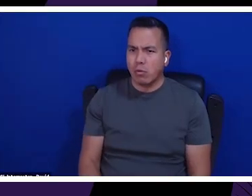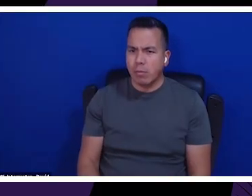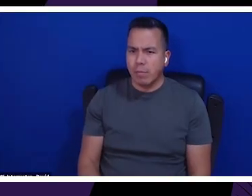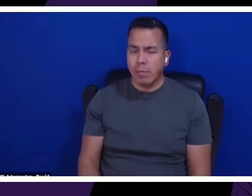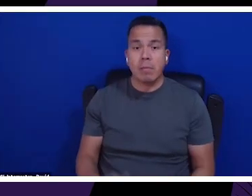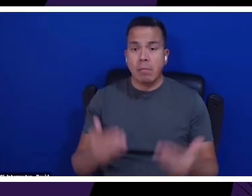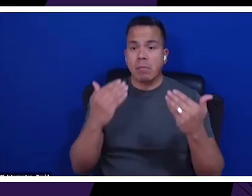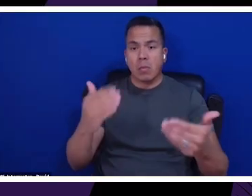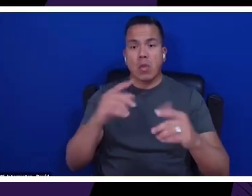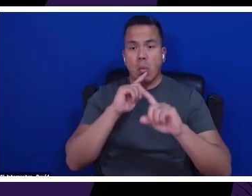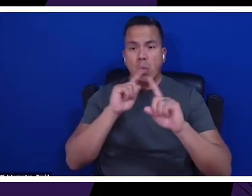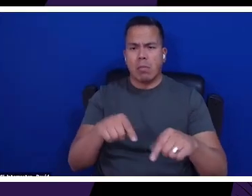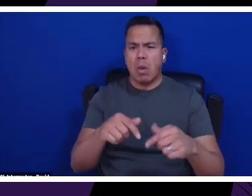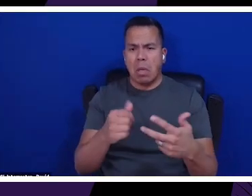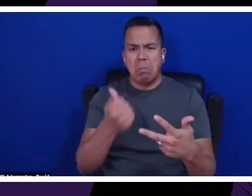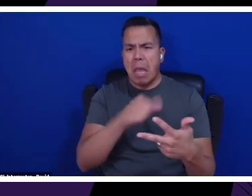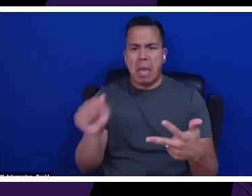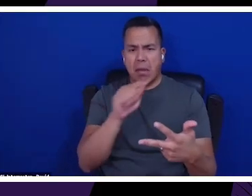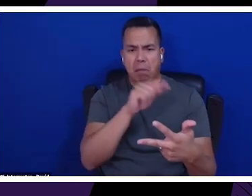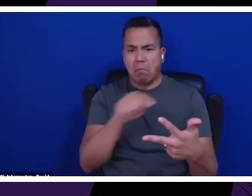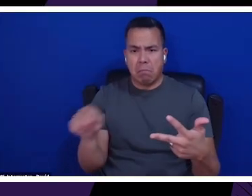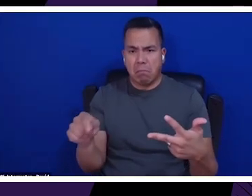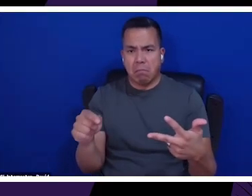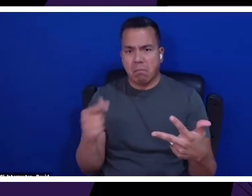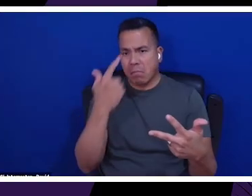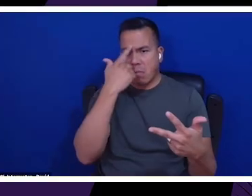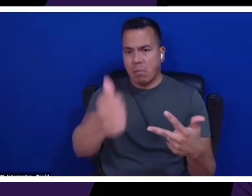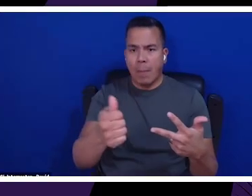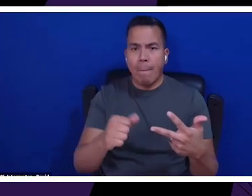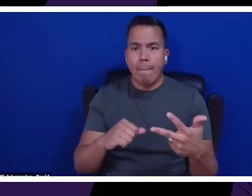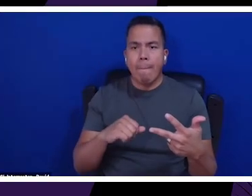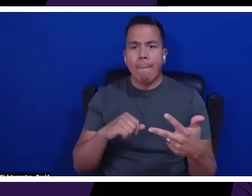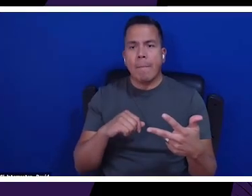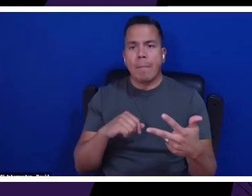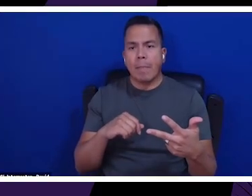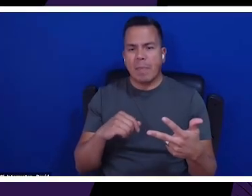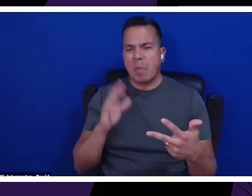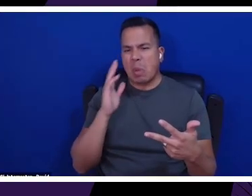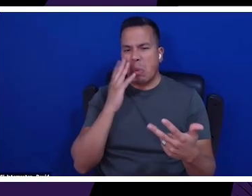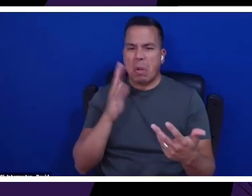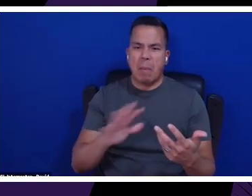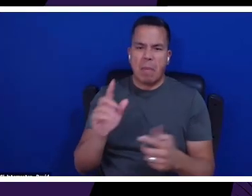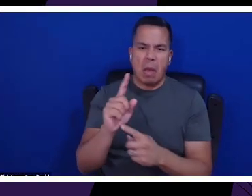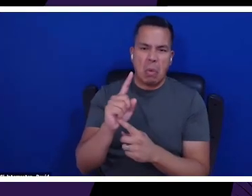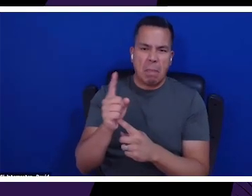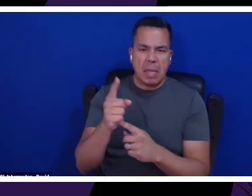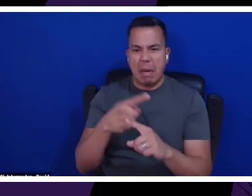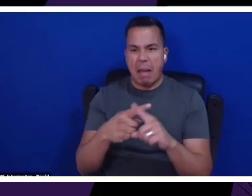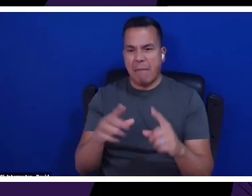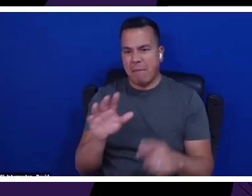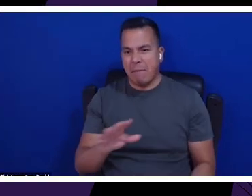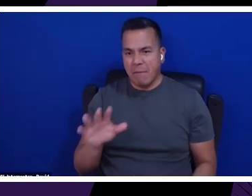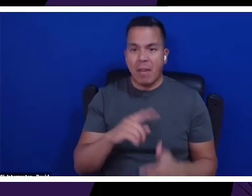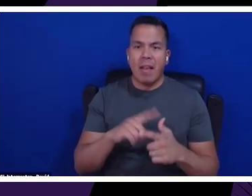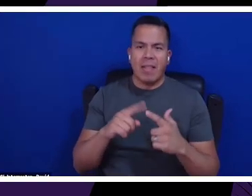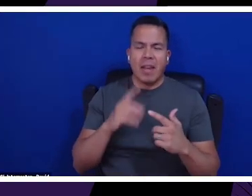respond to whichever prompt you feel able to respond to. We're going to take just about 1.5 minutes for this, and then I will read